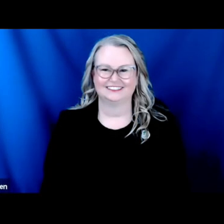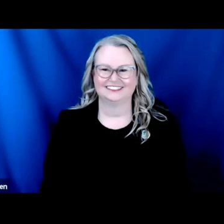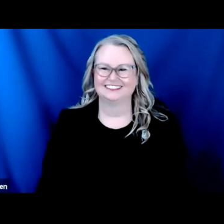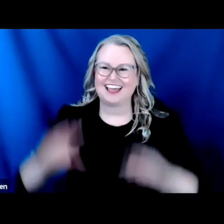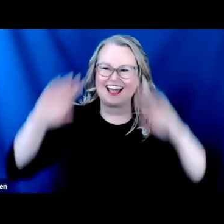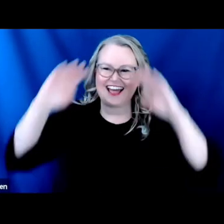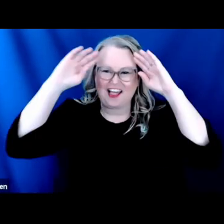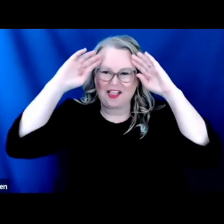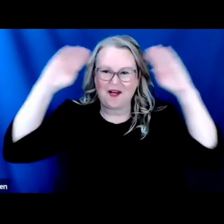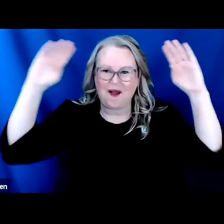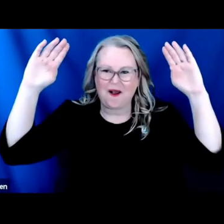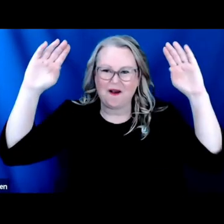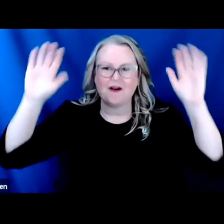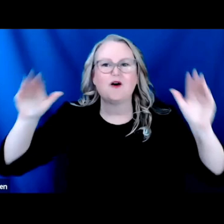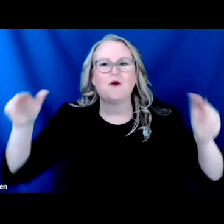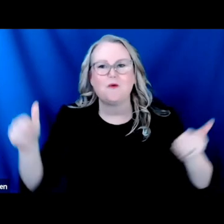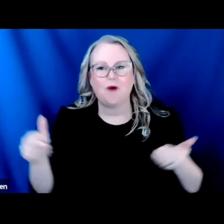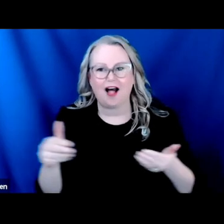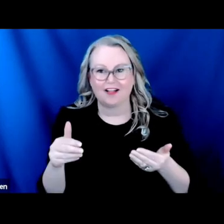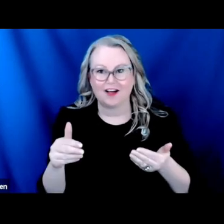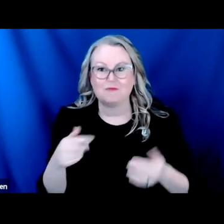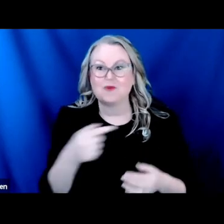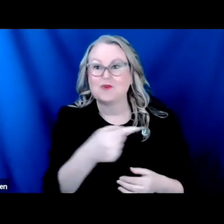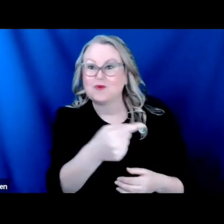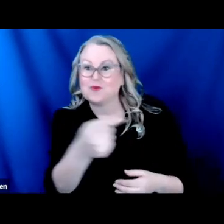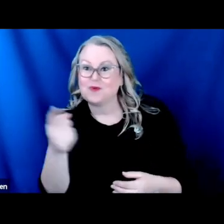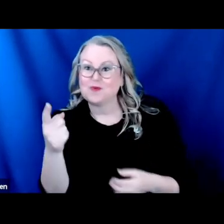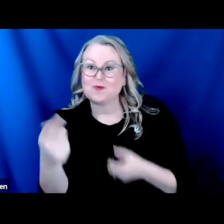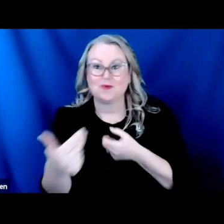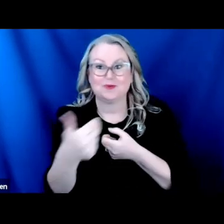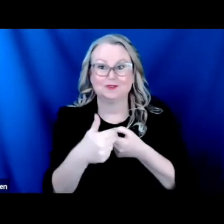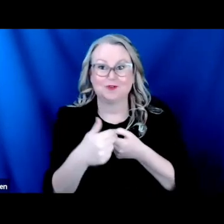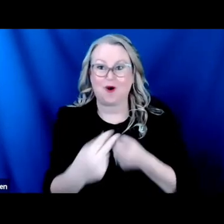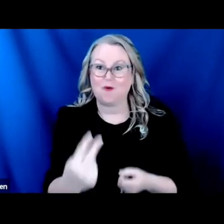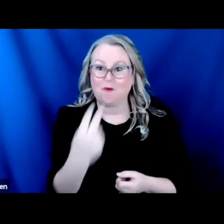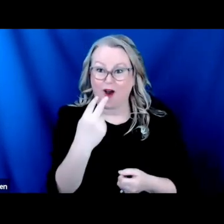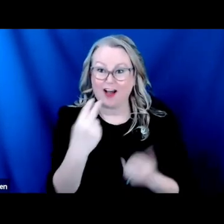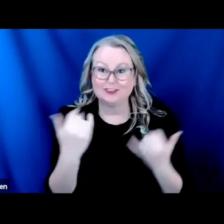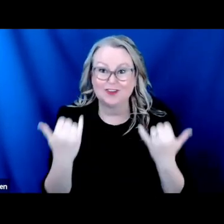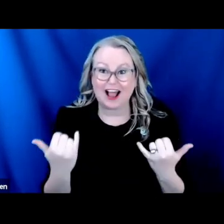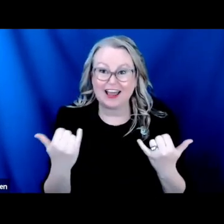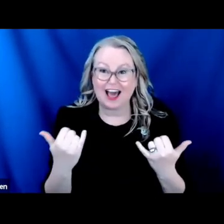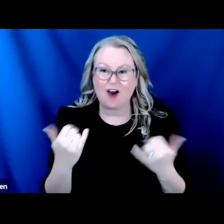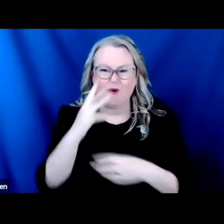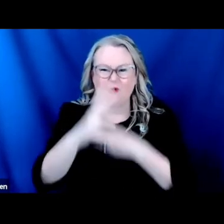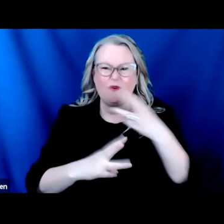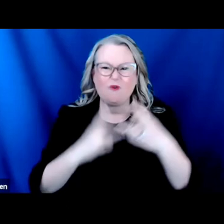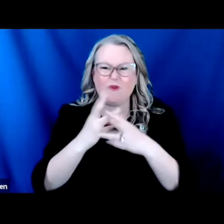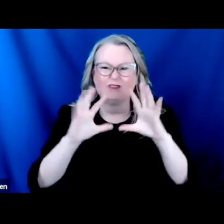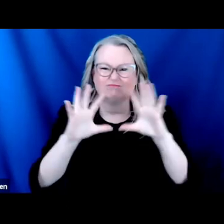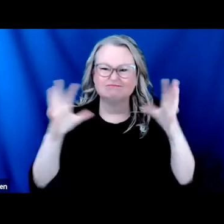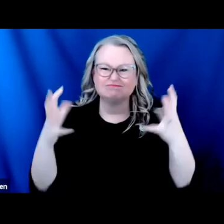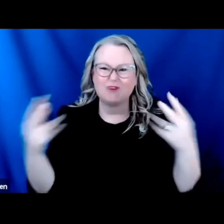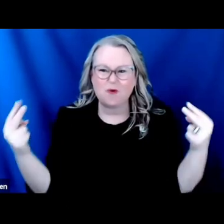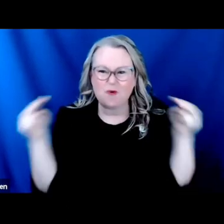Welcome to all of you for joining us from around the globe for this very special moment for the American Educational